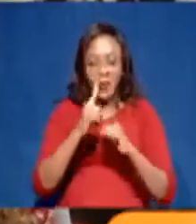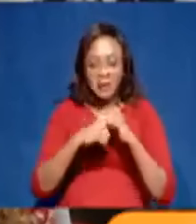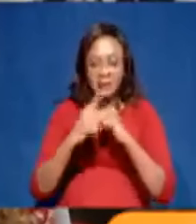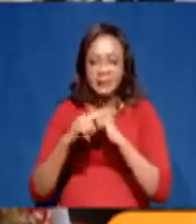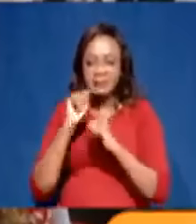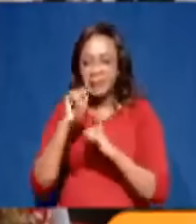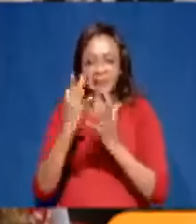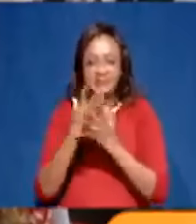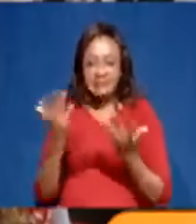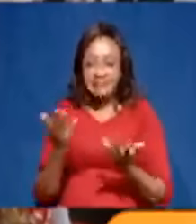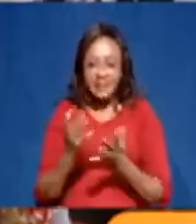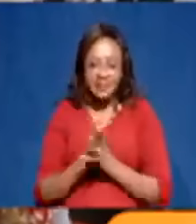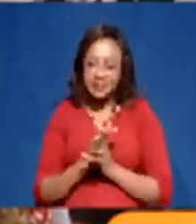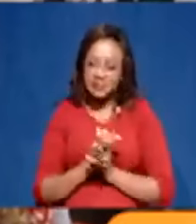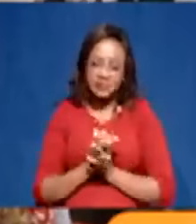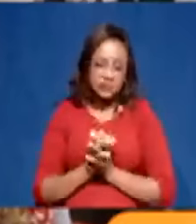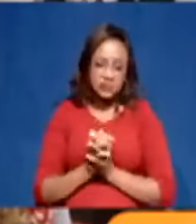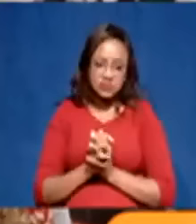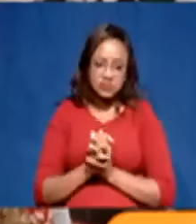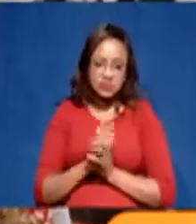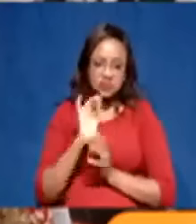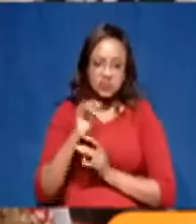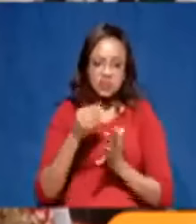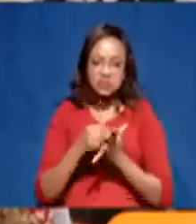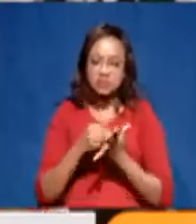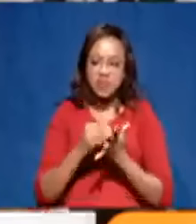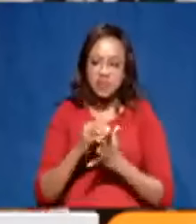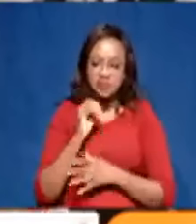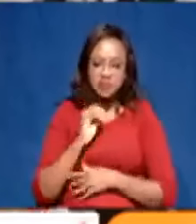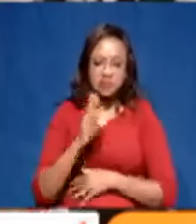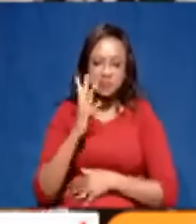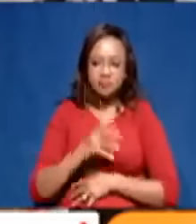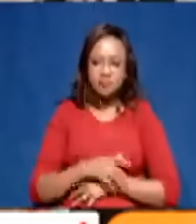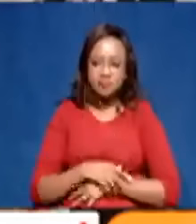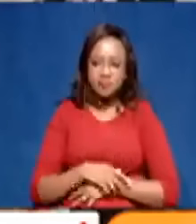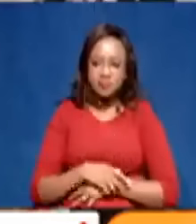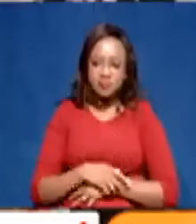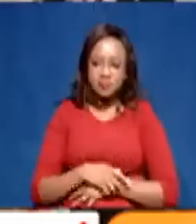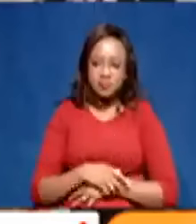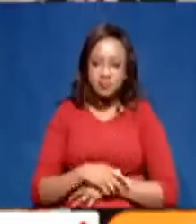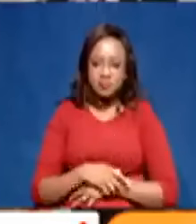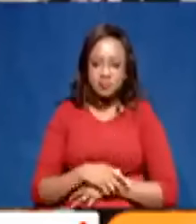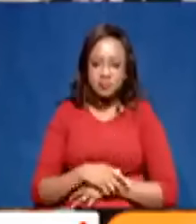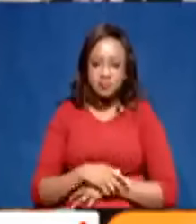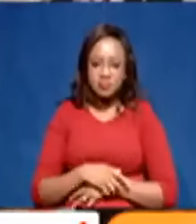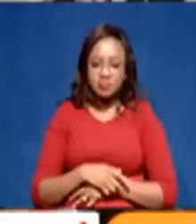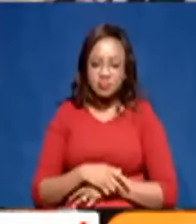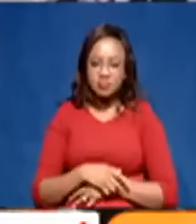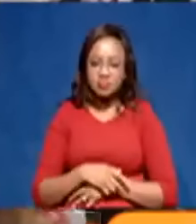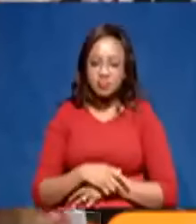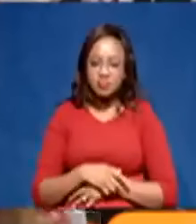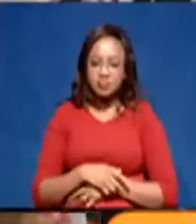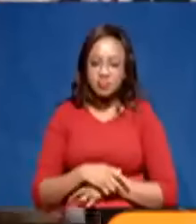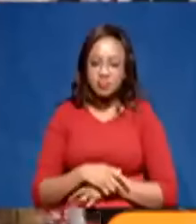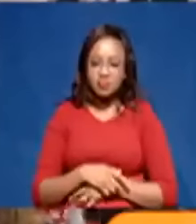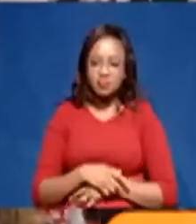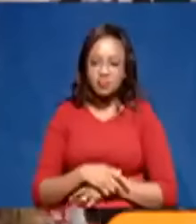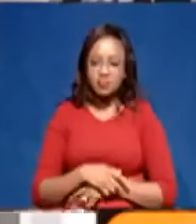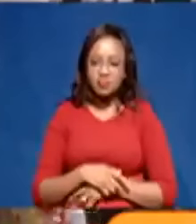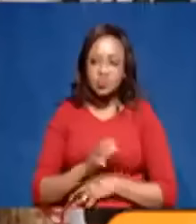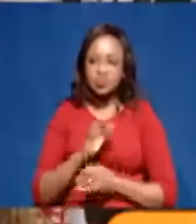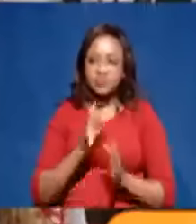point. A whole difference of 66. Na difference ya miaka 2 3 ine hapo. Naona. So kufitia kwa kama ulikuwa unapata kwa hiyo